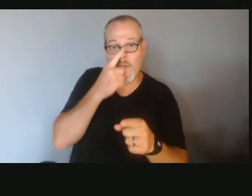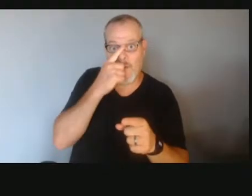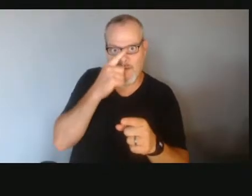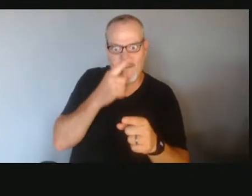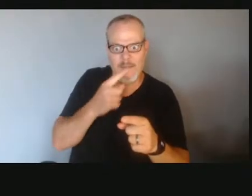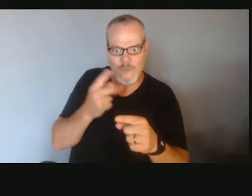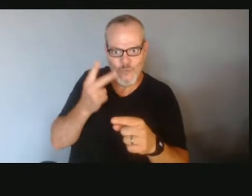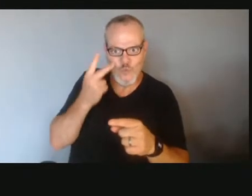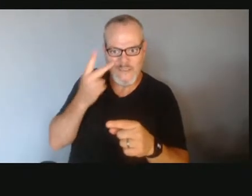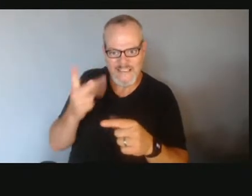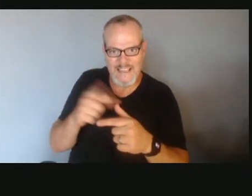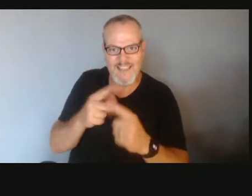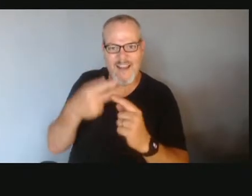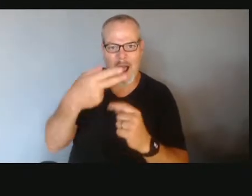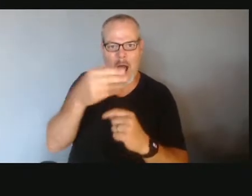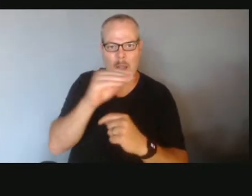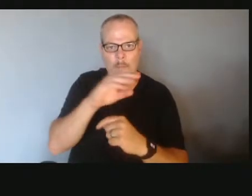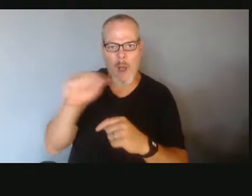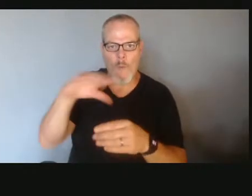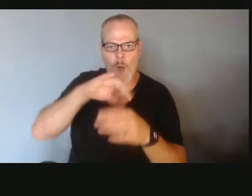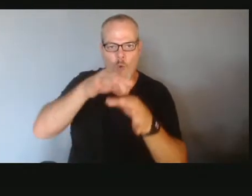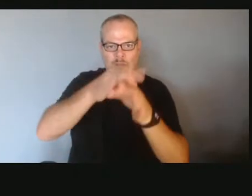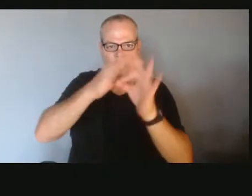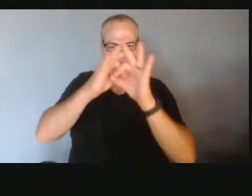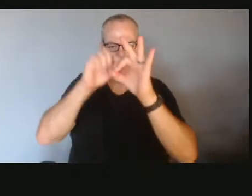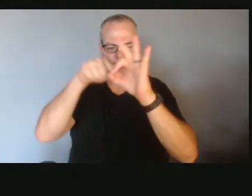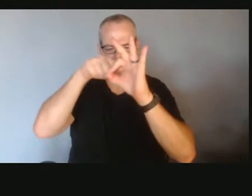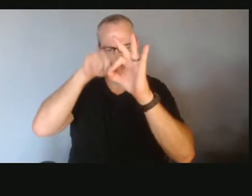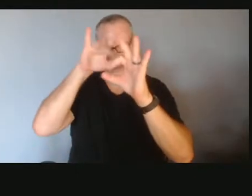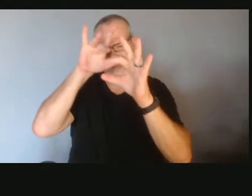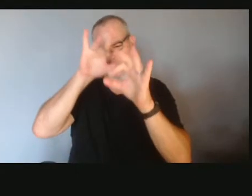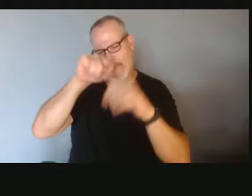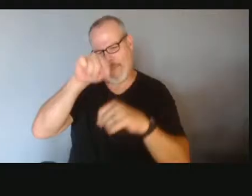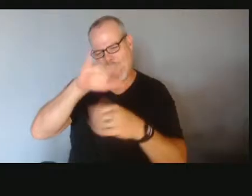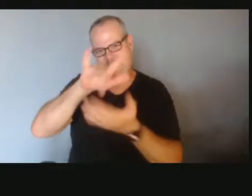underneath Halemama'u in here. So we do expect to see this broader and shallower pattern.